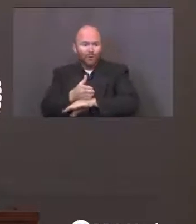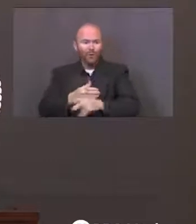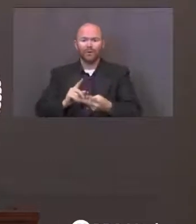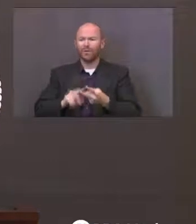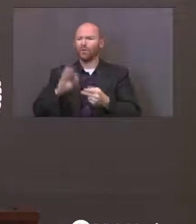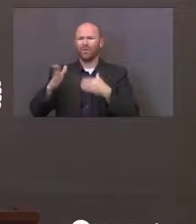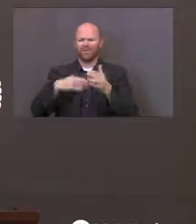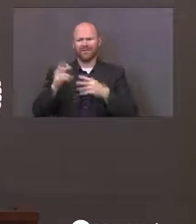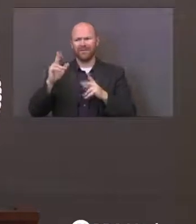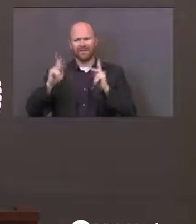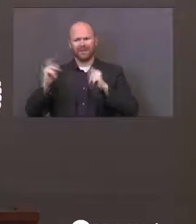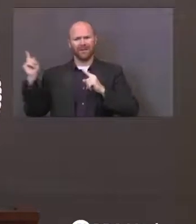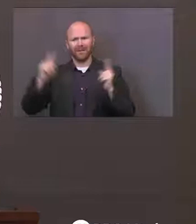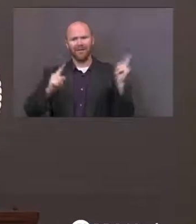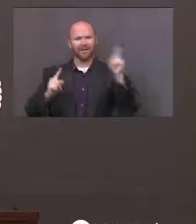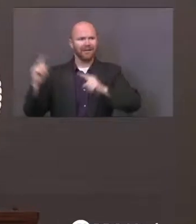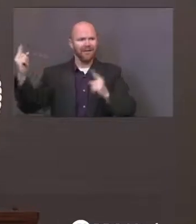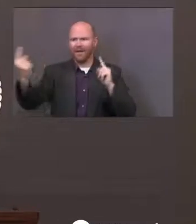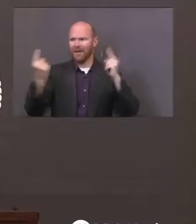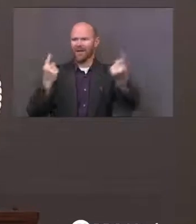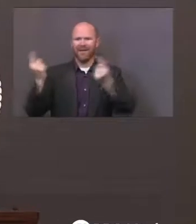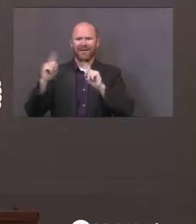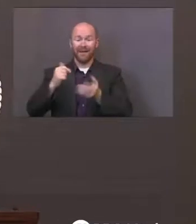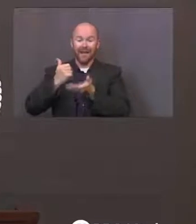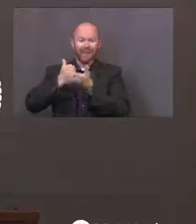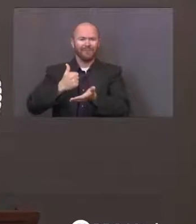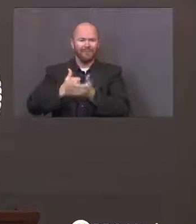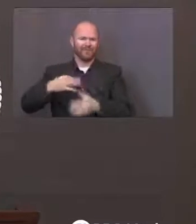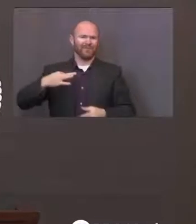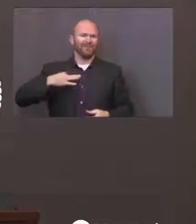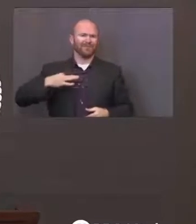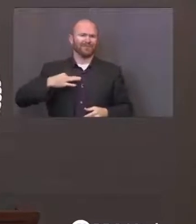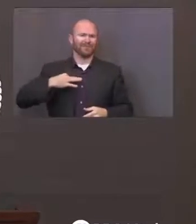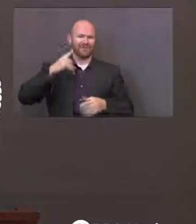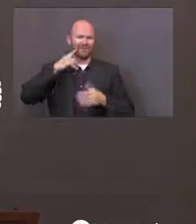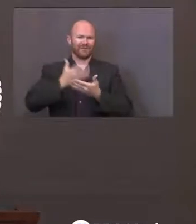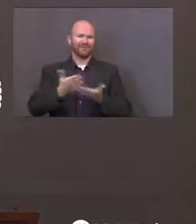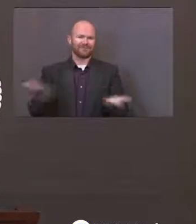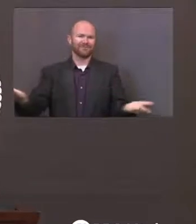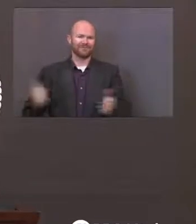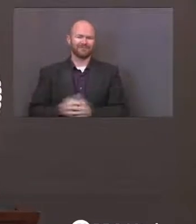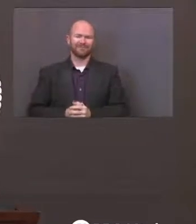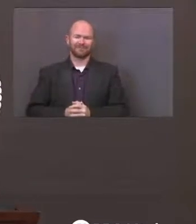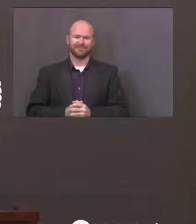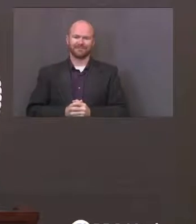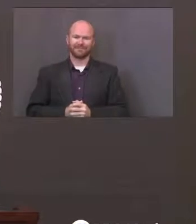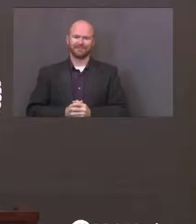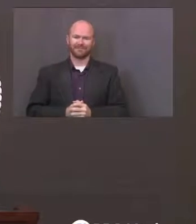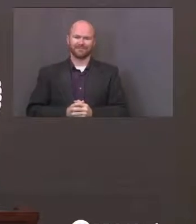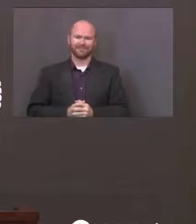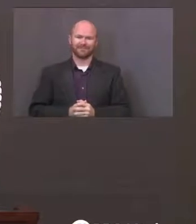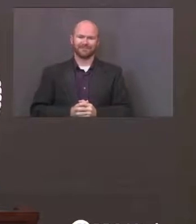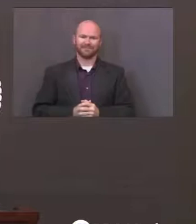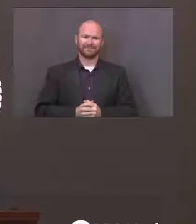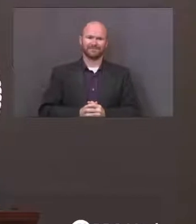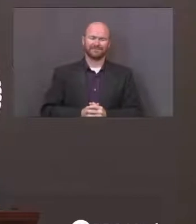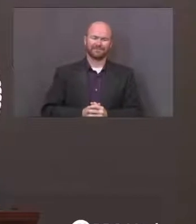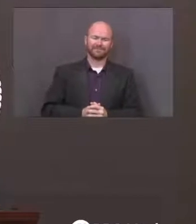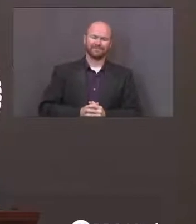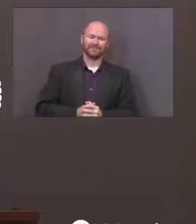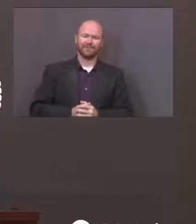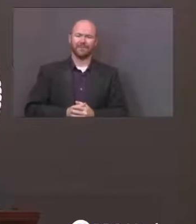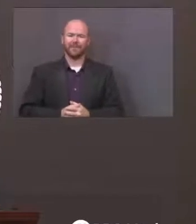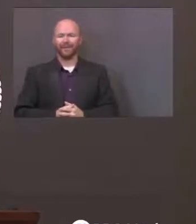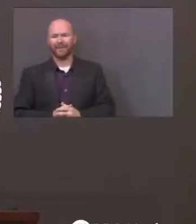able to pick up and clean up all particularly the trees that have fallen, the limbs and the clutter that's out